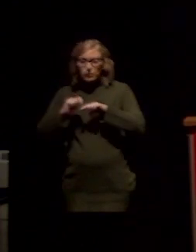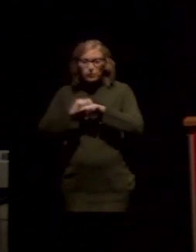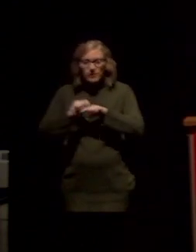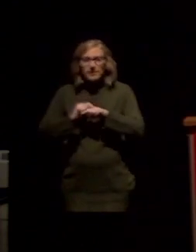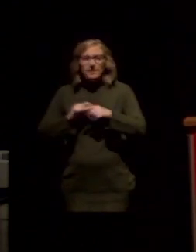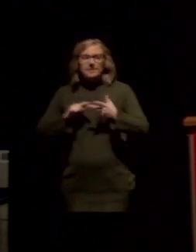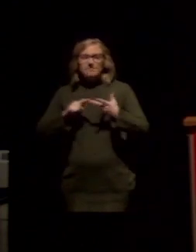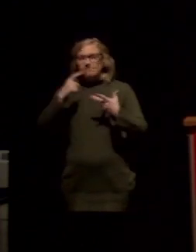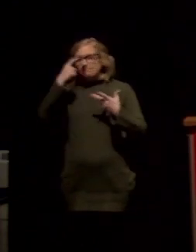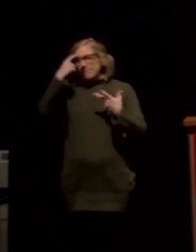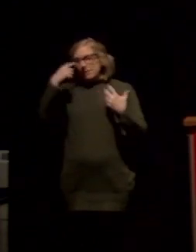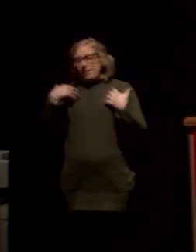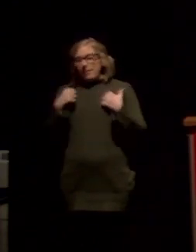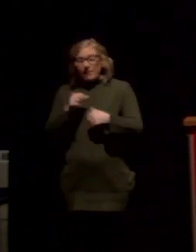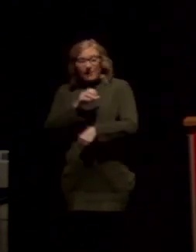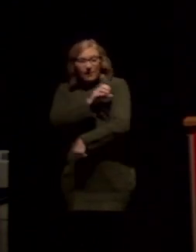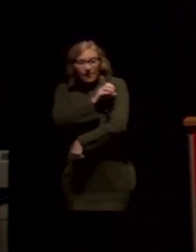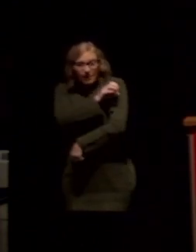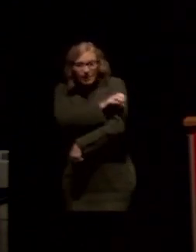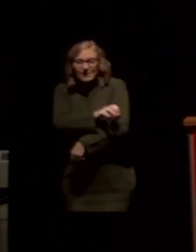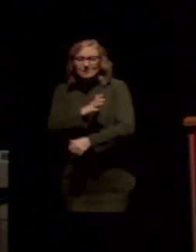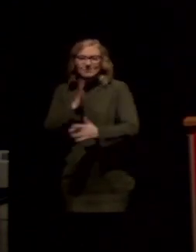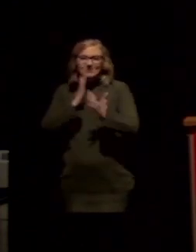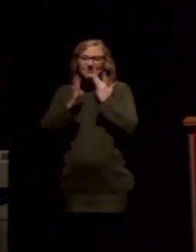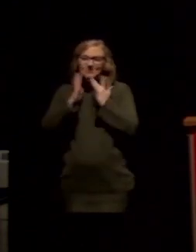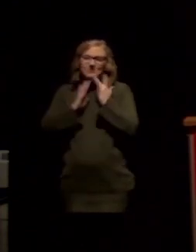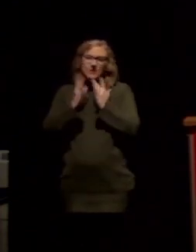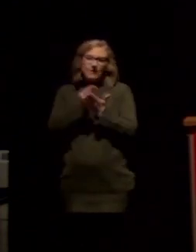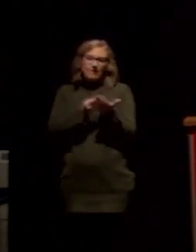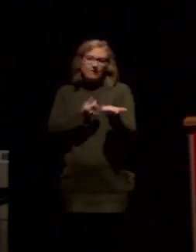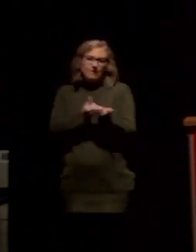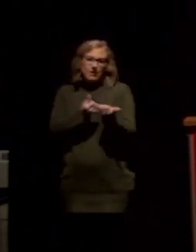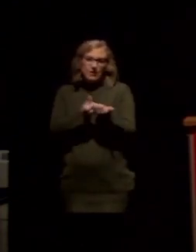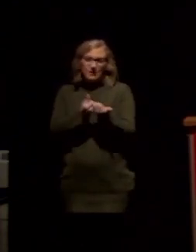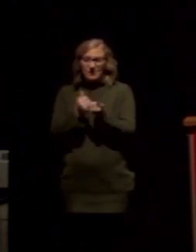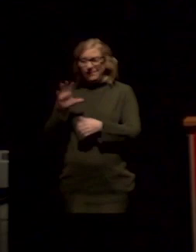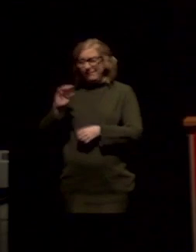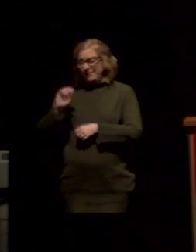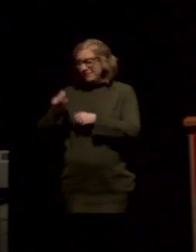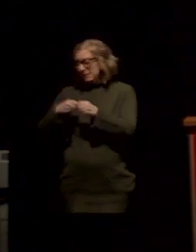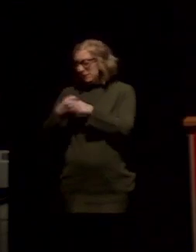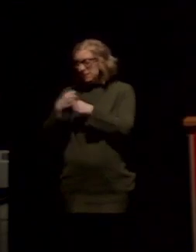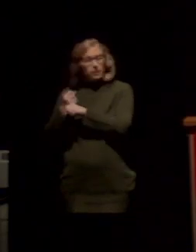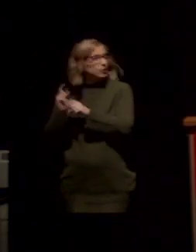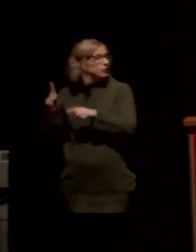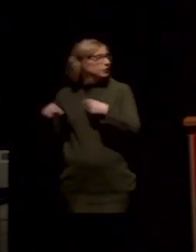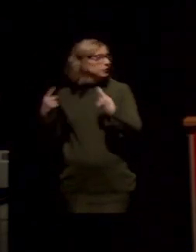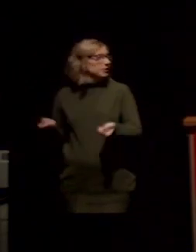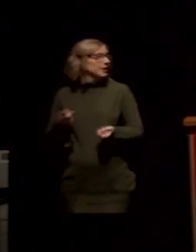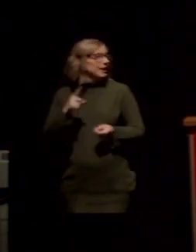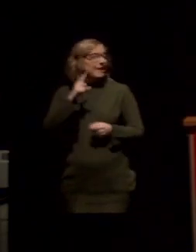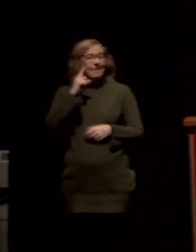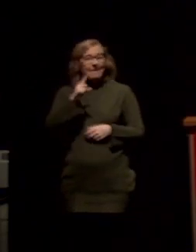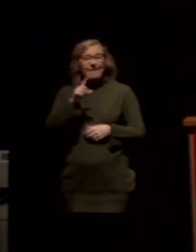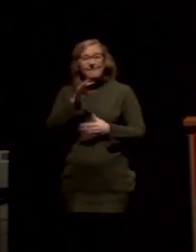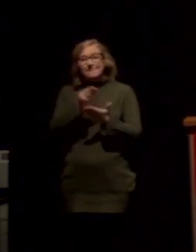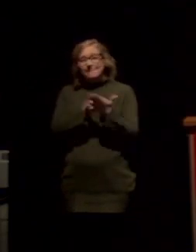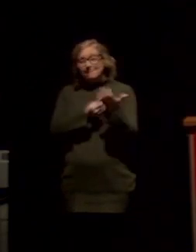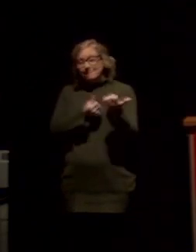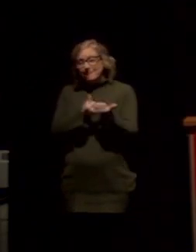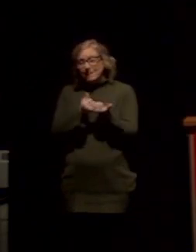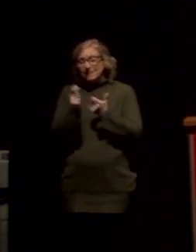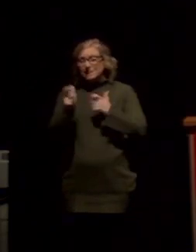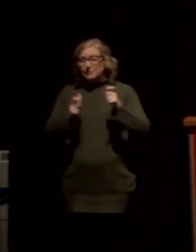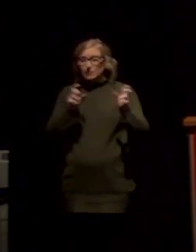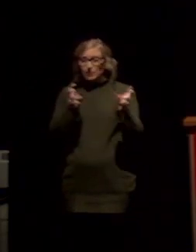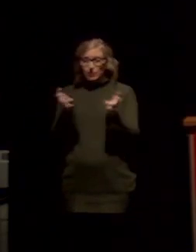health clinics have been underfunded for the last 50 years, and I think funding is a big issue with